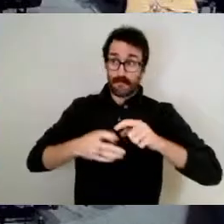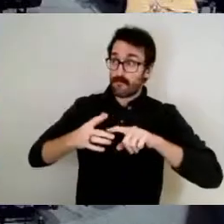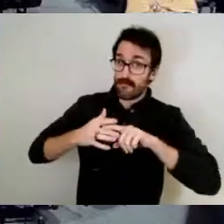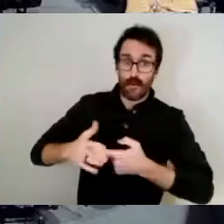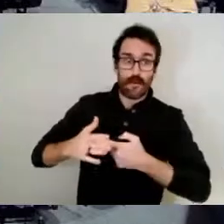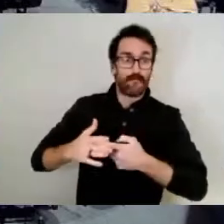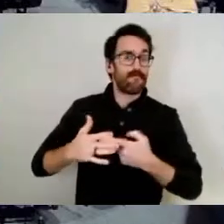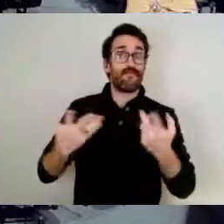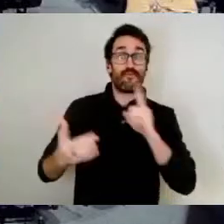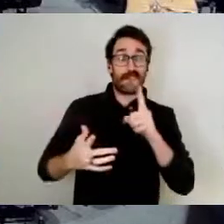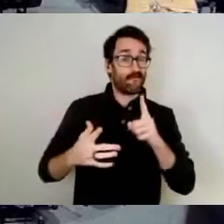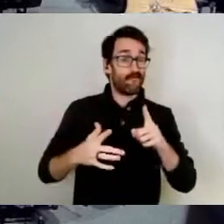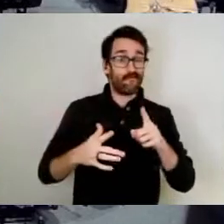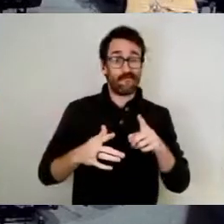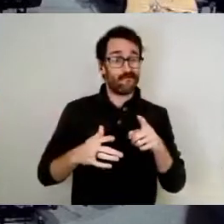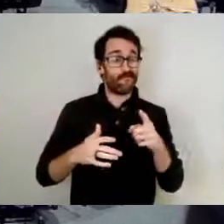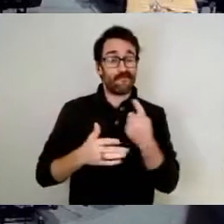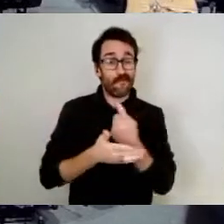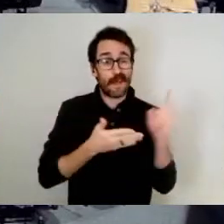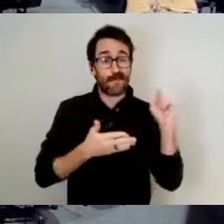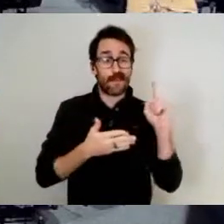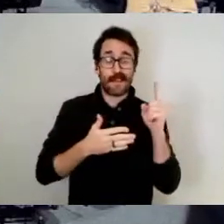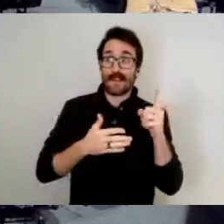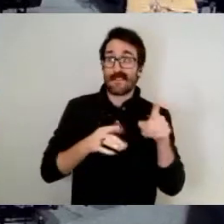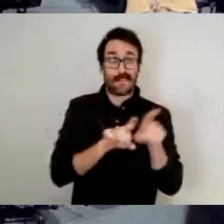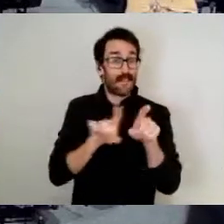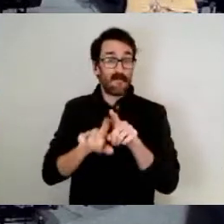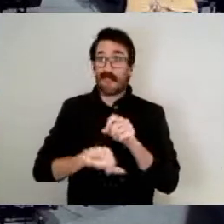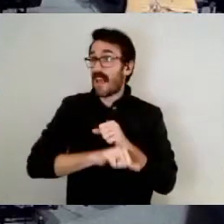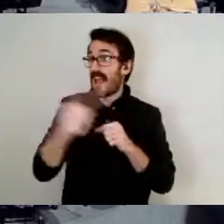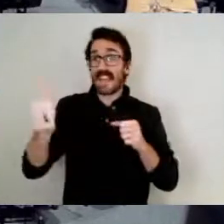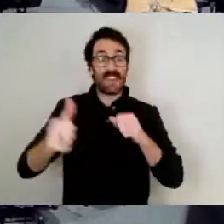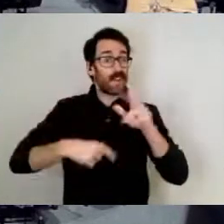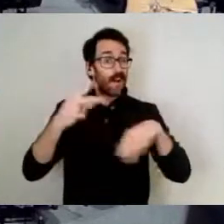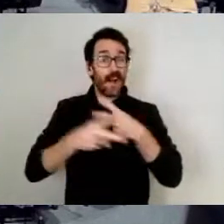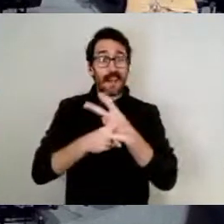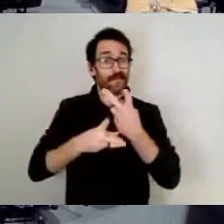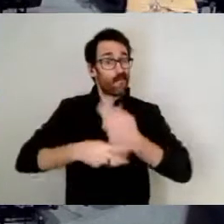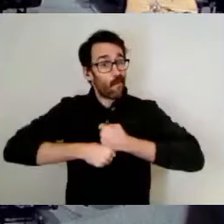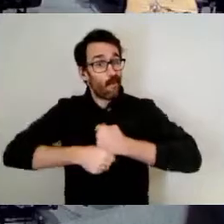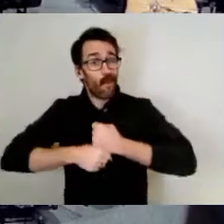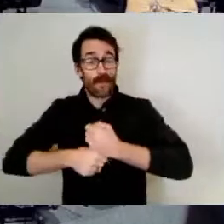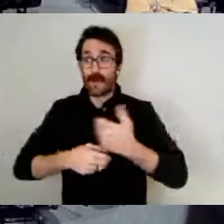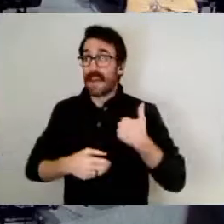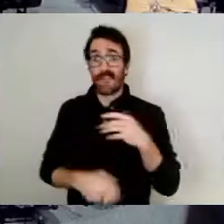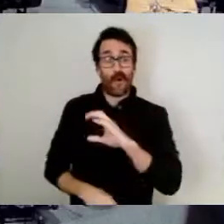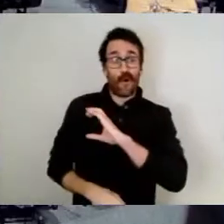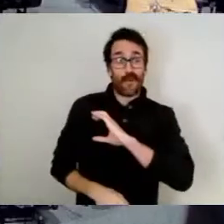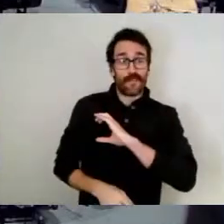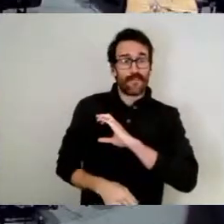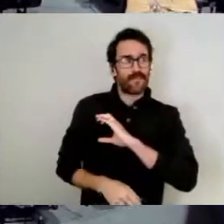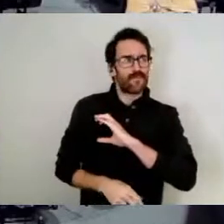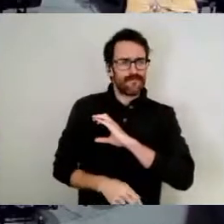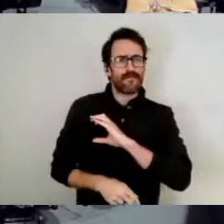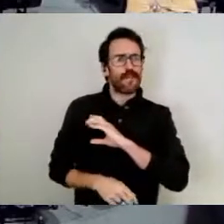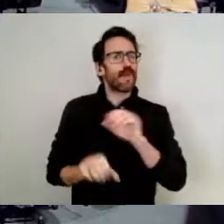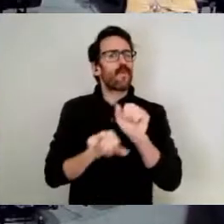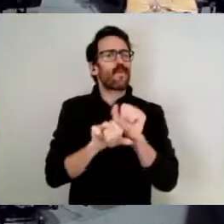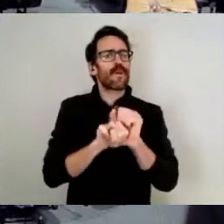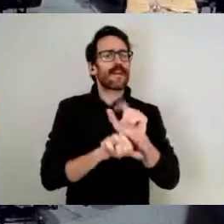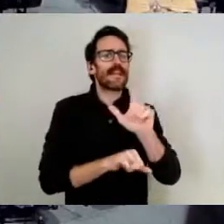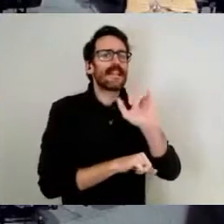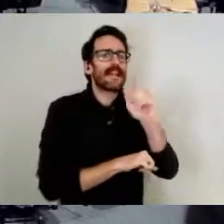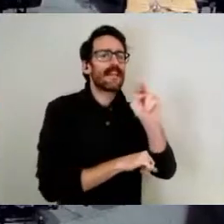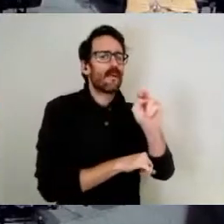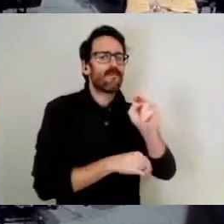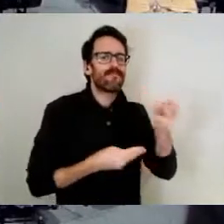demanded that someone from the city meet with them on Wellington. I do not expect that you did that. But I am wondering, did anybody